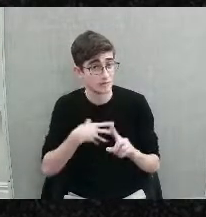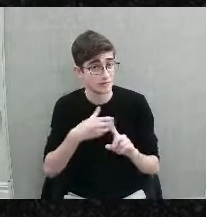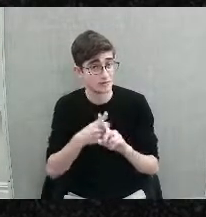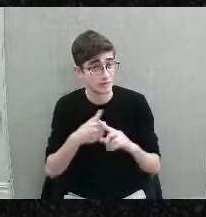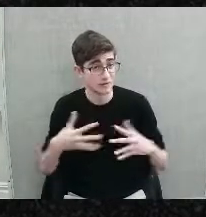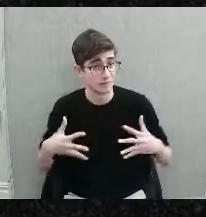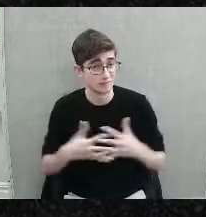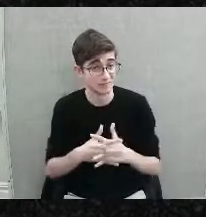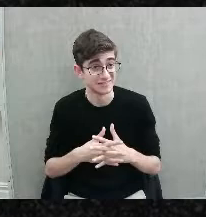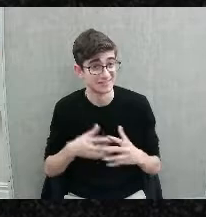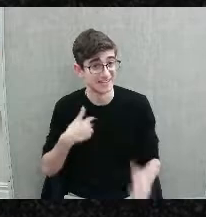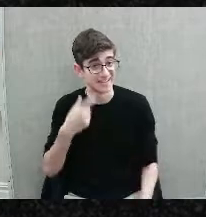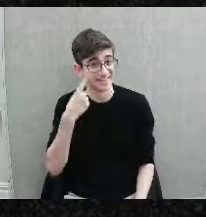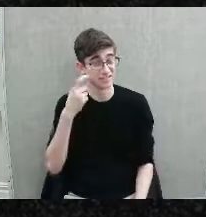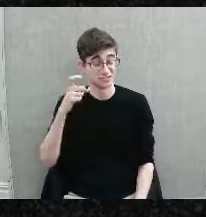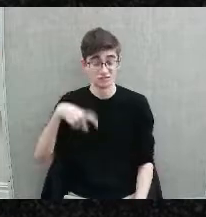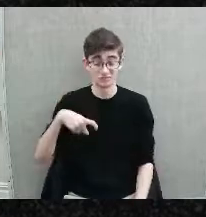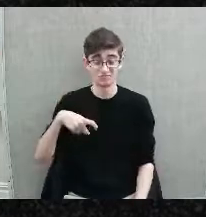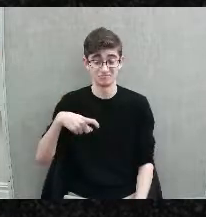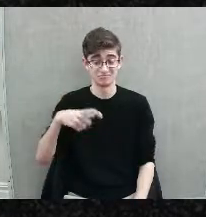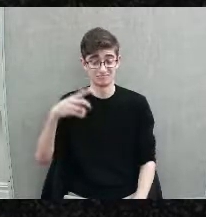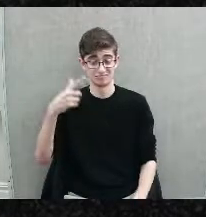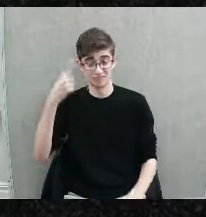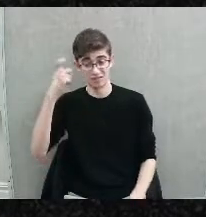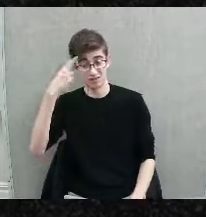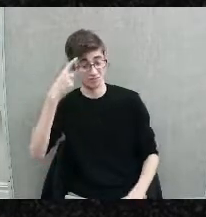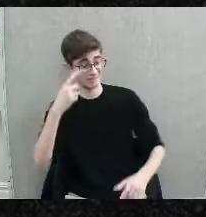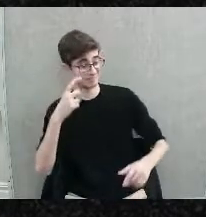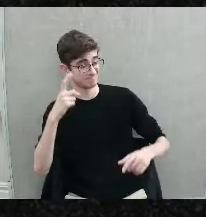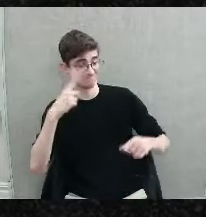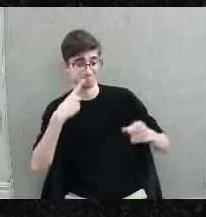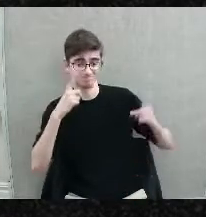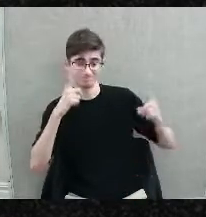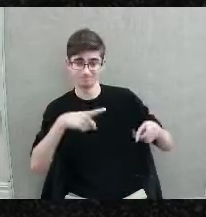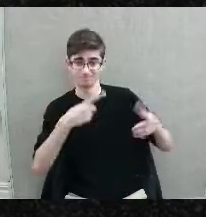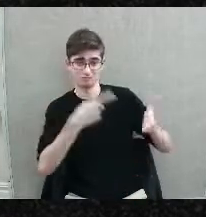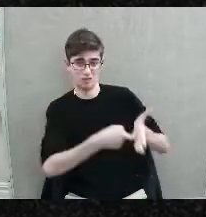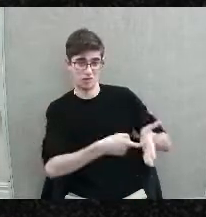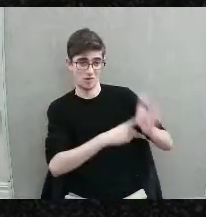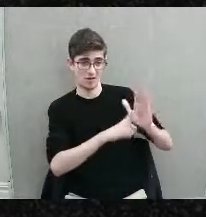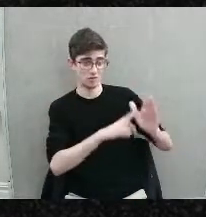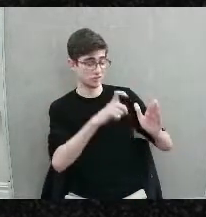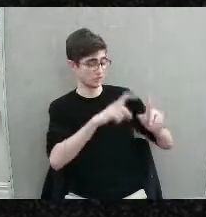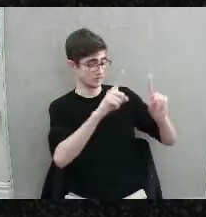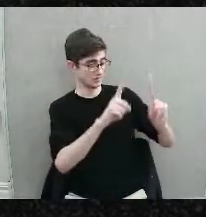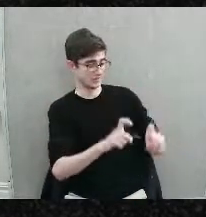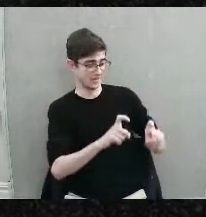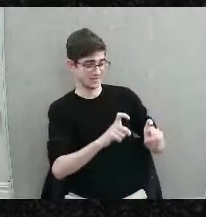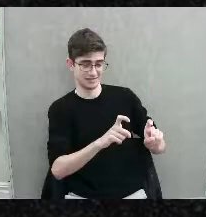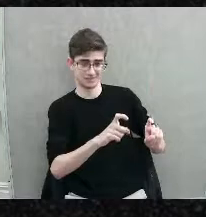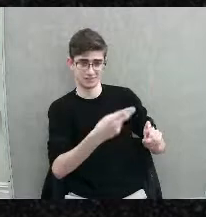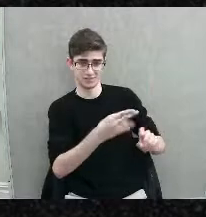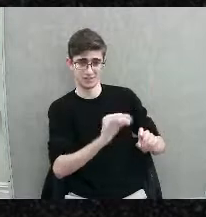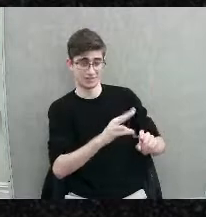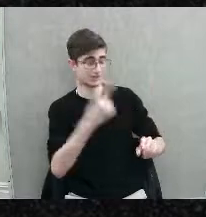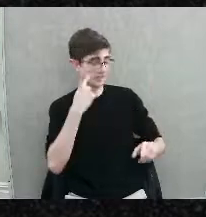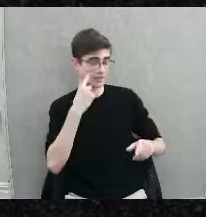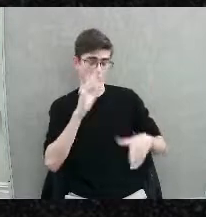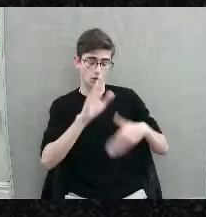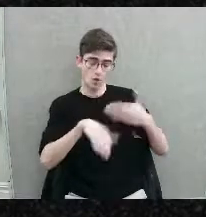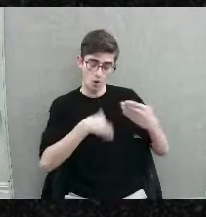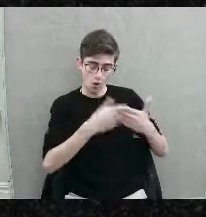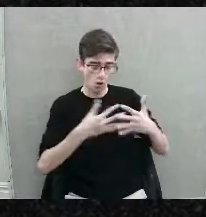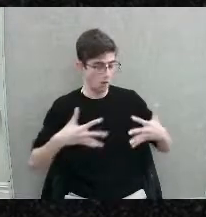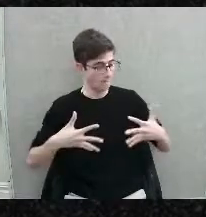order of the Ministry of Health, should get tested for HIV. Only pregnant women.